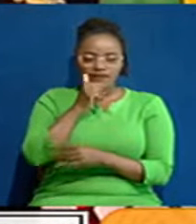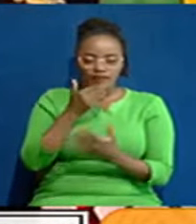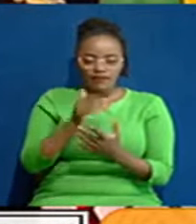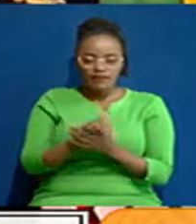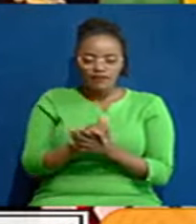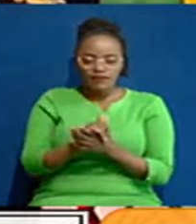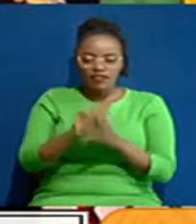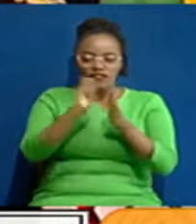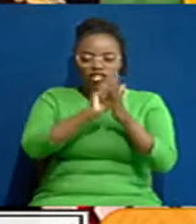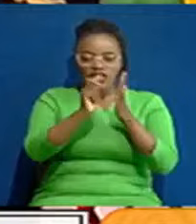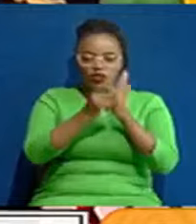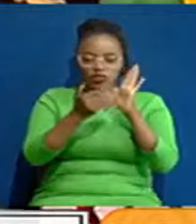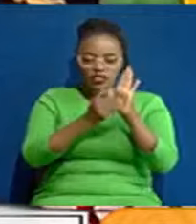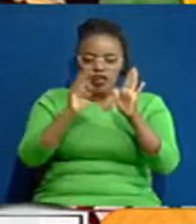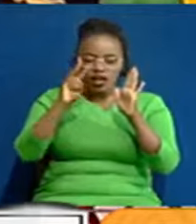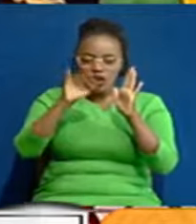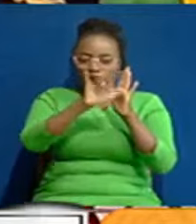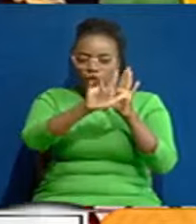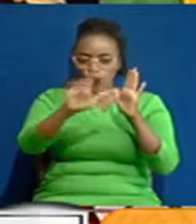he wrote his will